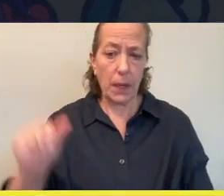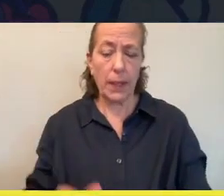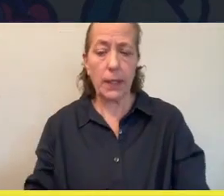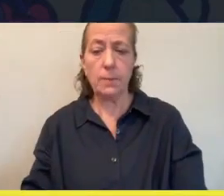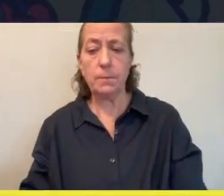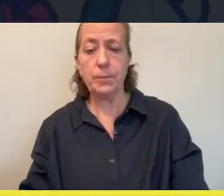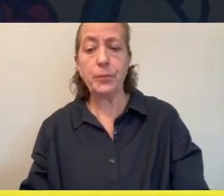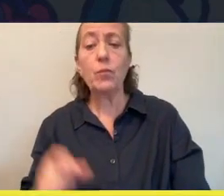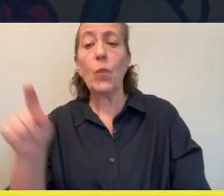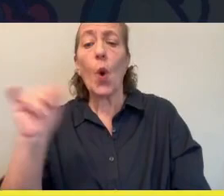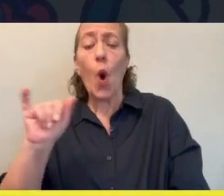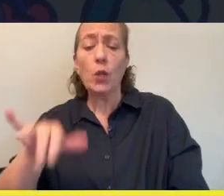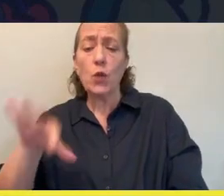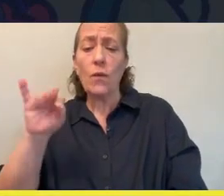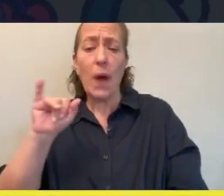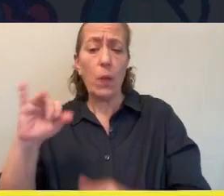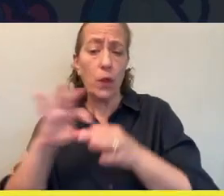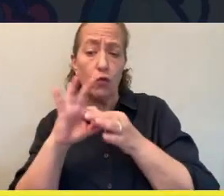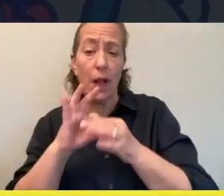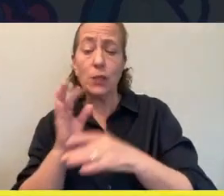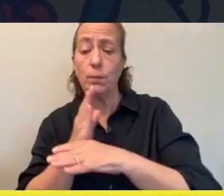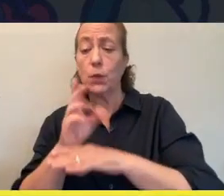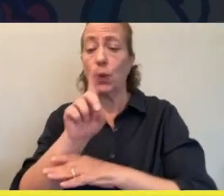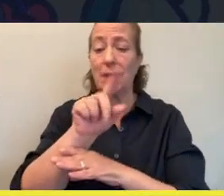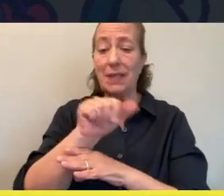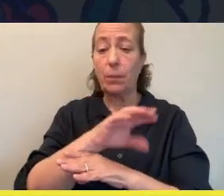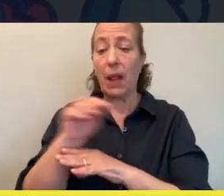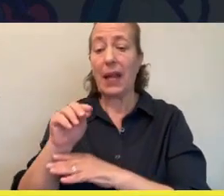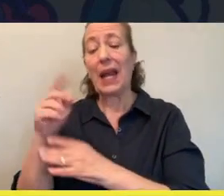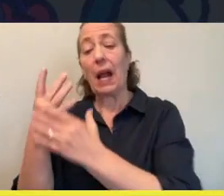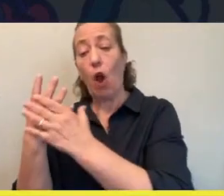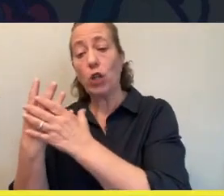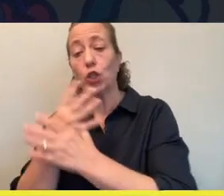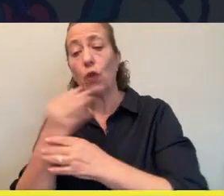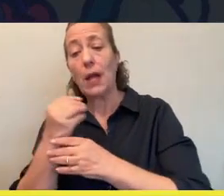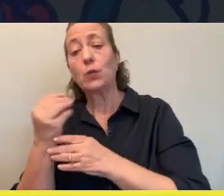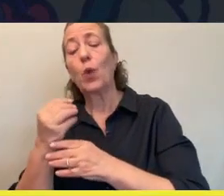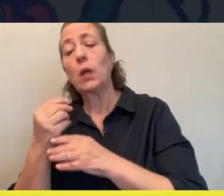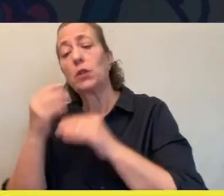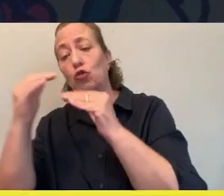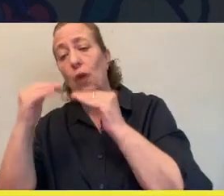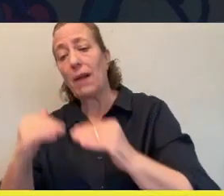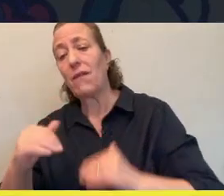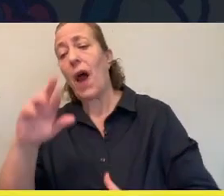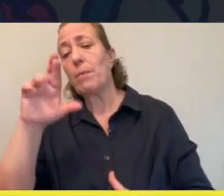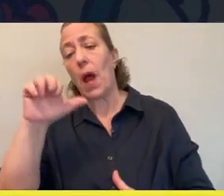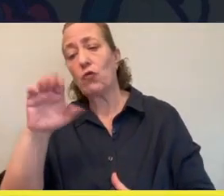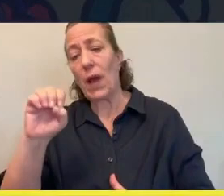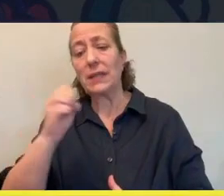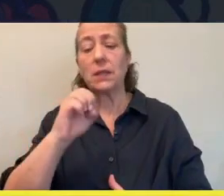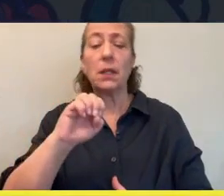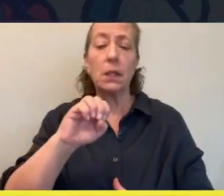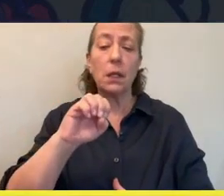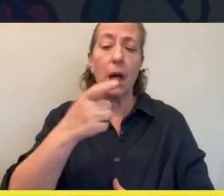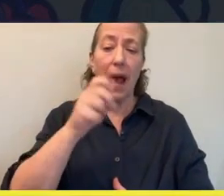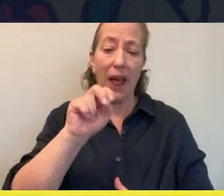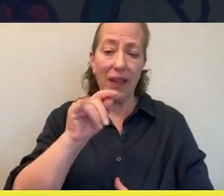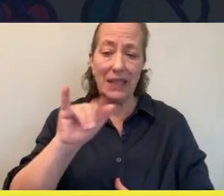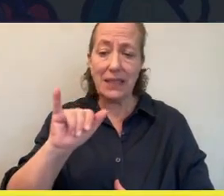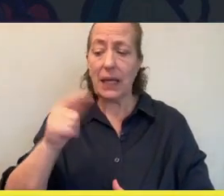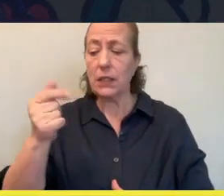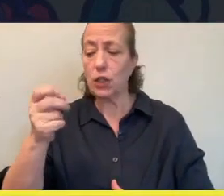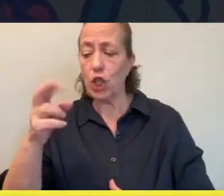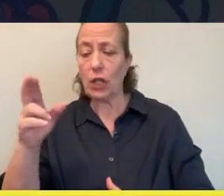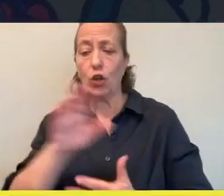also found that the relationship between disability and incarceration was stratified by race, ethnicity, and gender. So across all racial and ethnic groups,